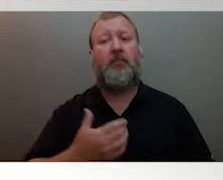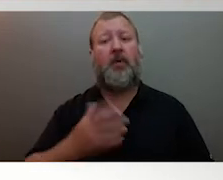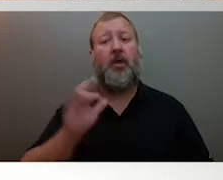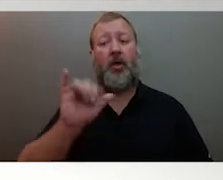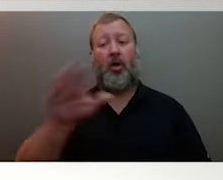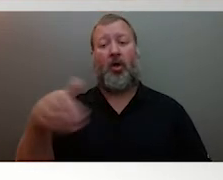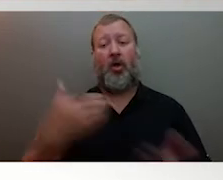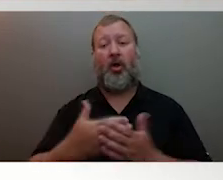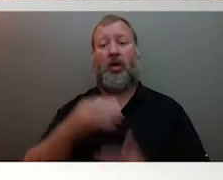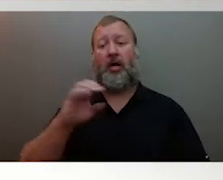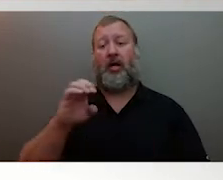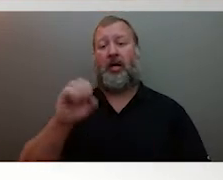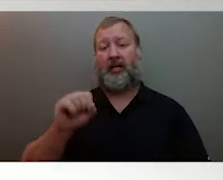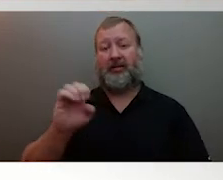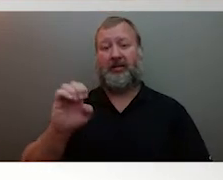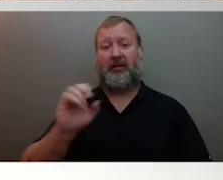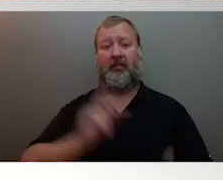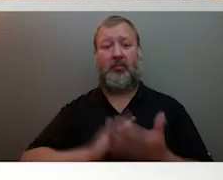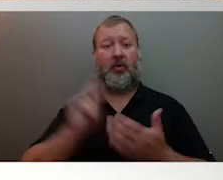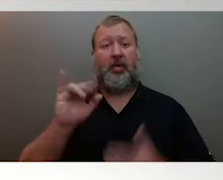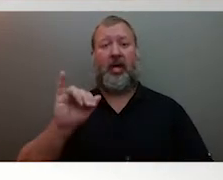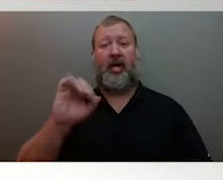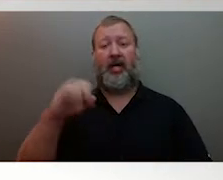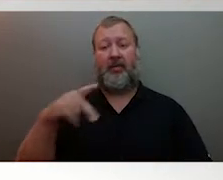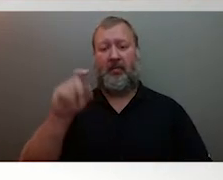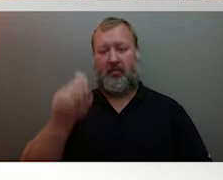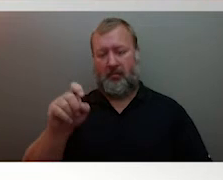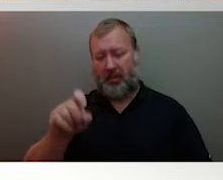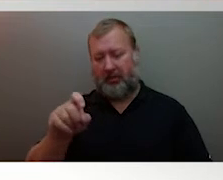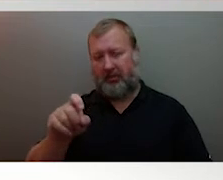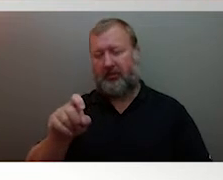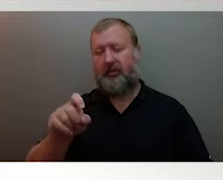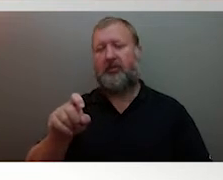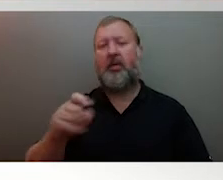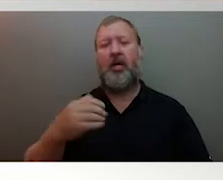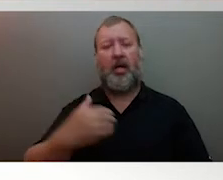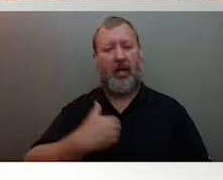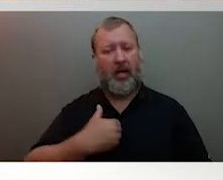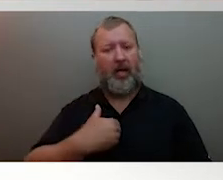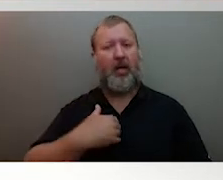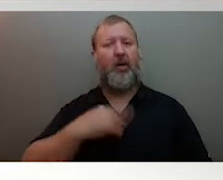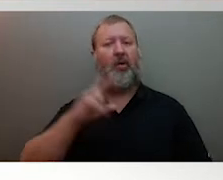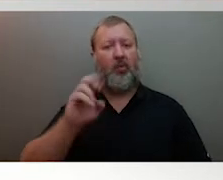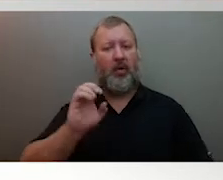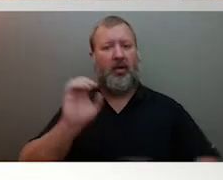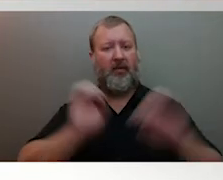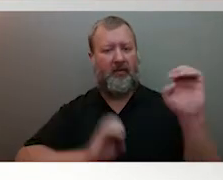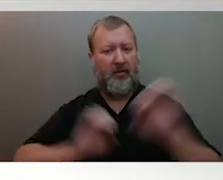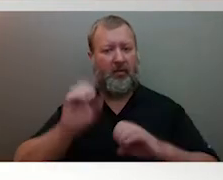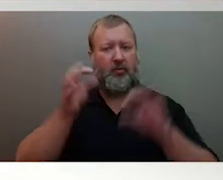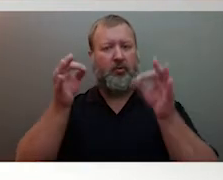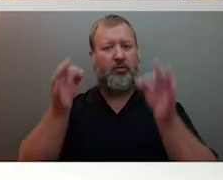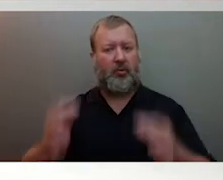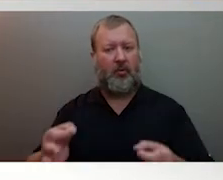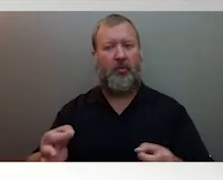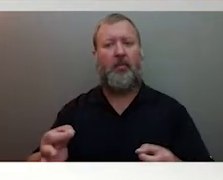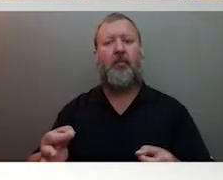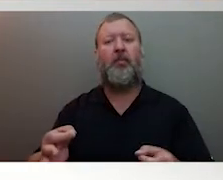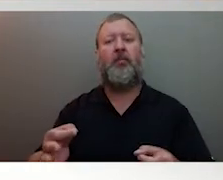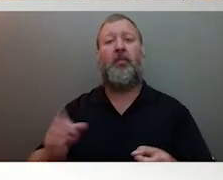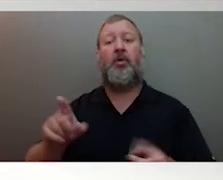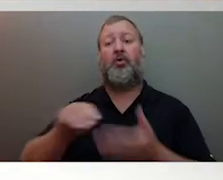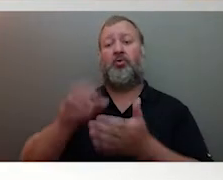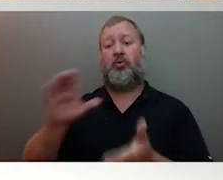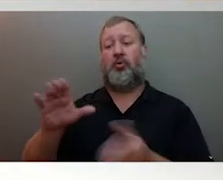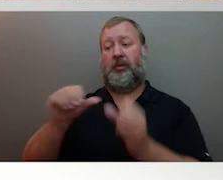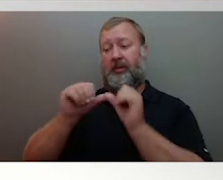all ESE programs, the IEP team must have a reevaluation to determine whether the